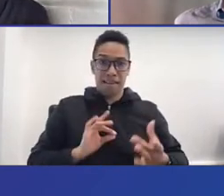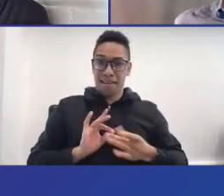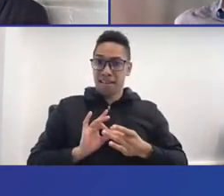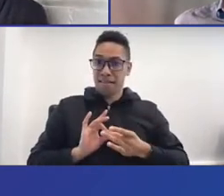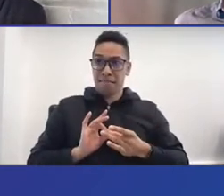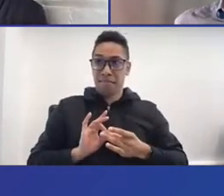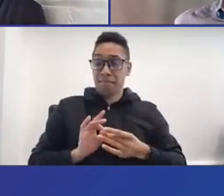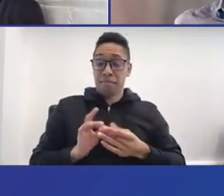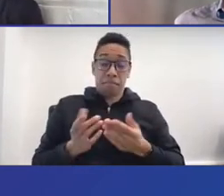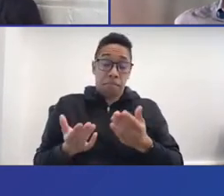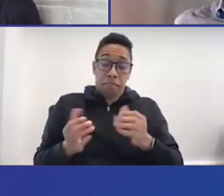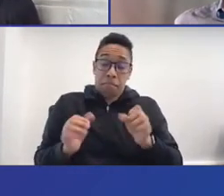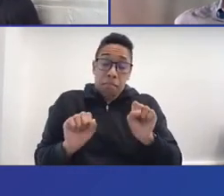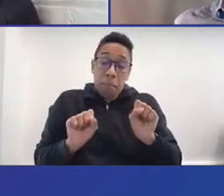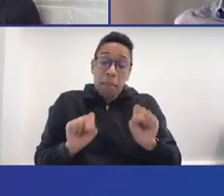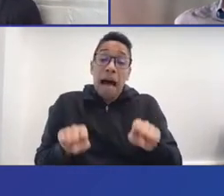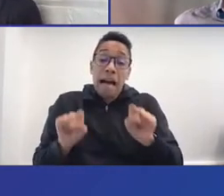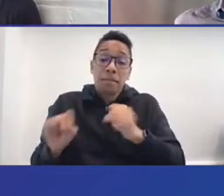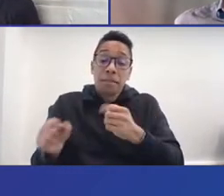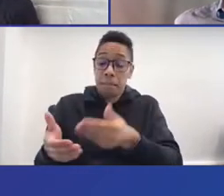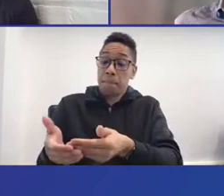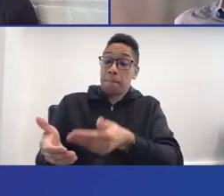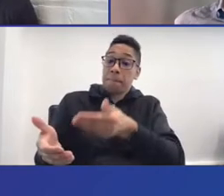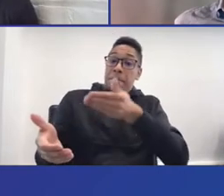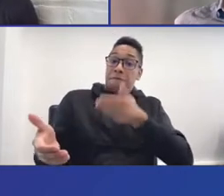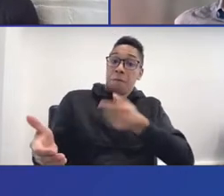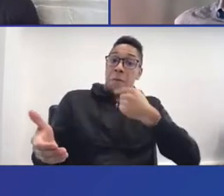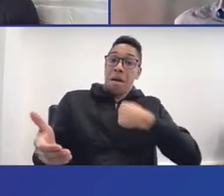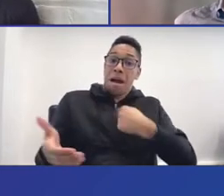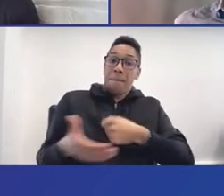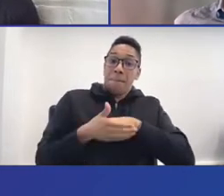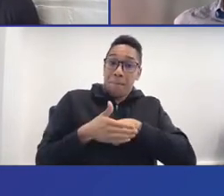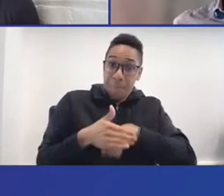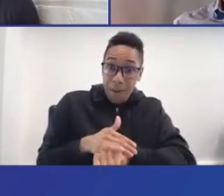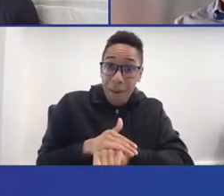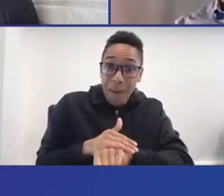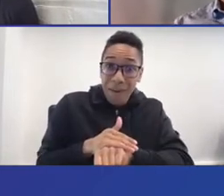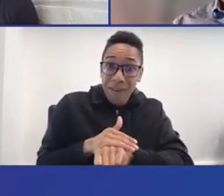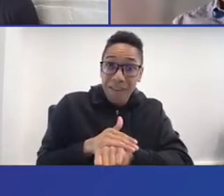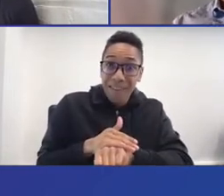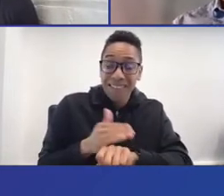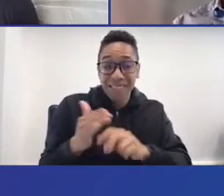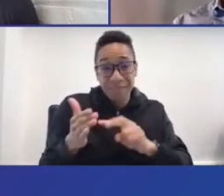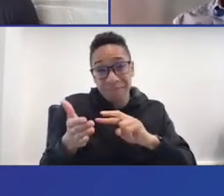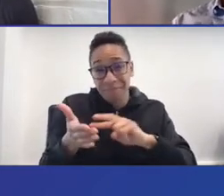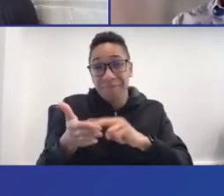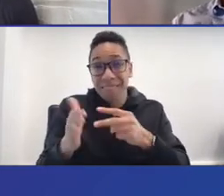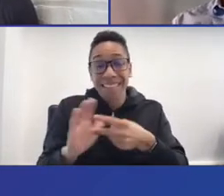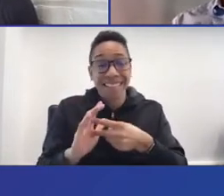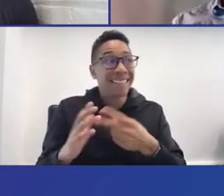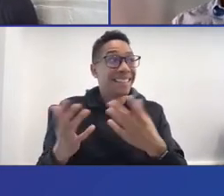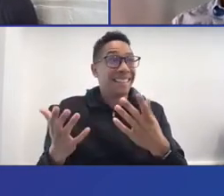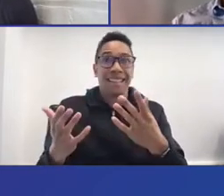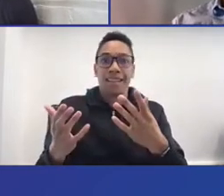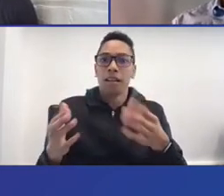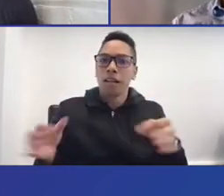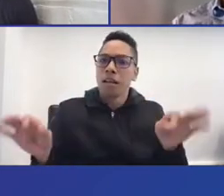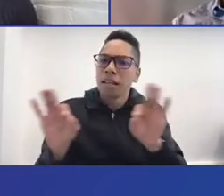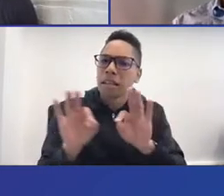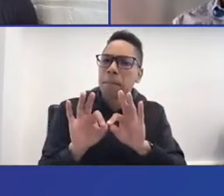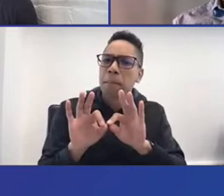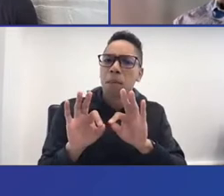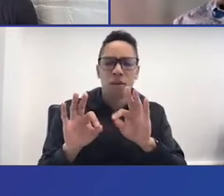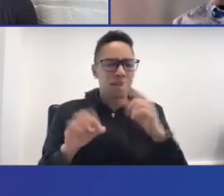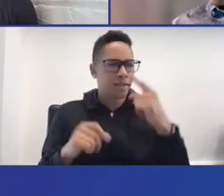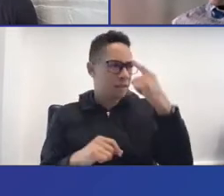probably before I was born, right? So we're talking about like, you know, the importance